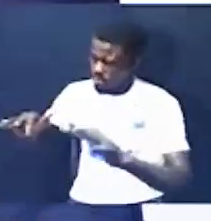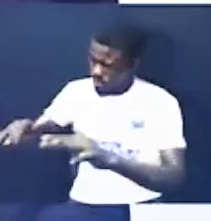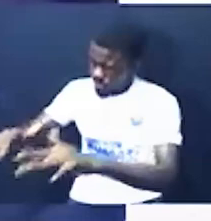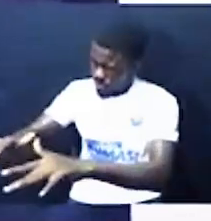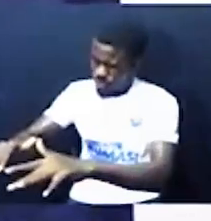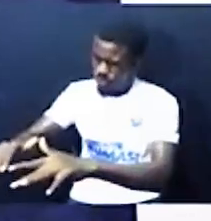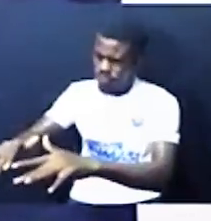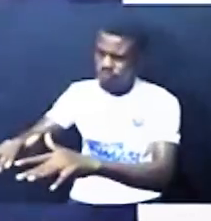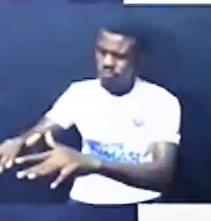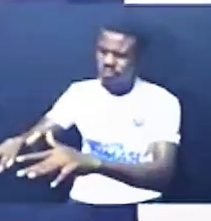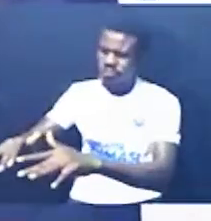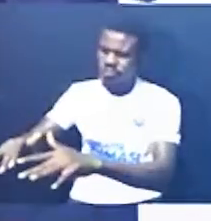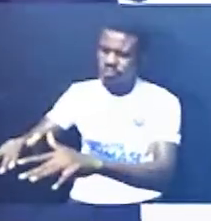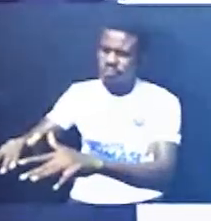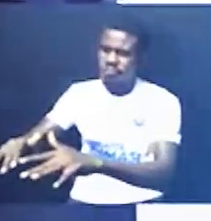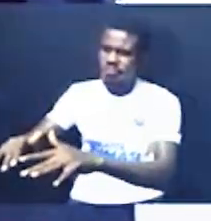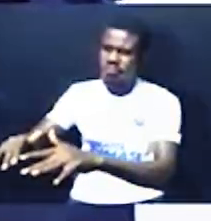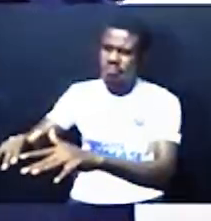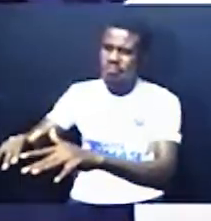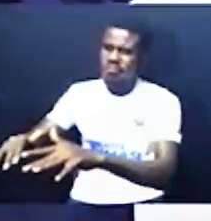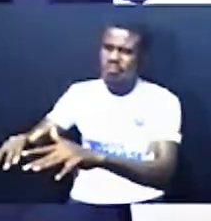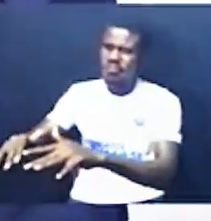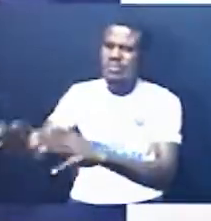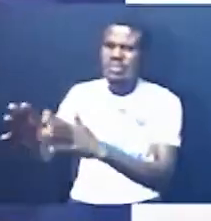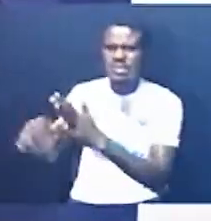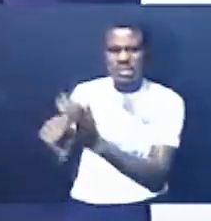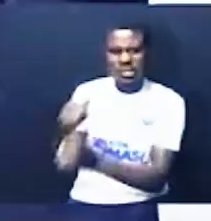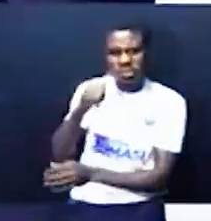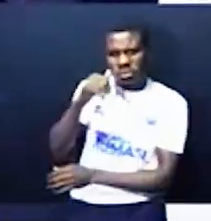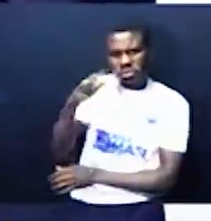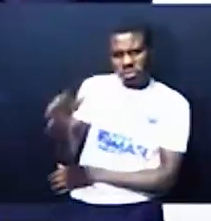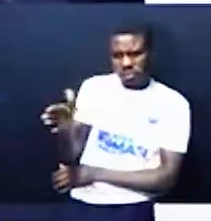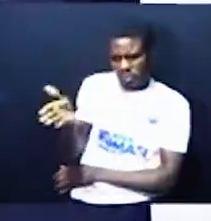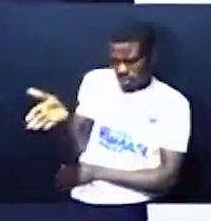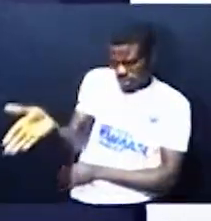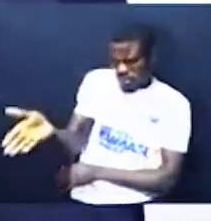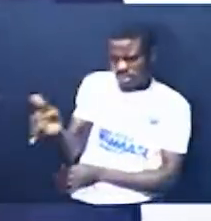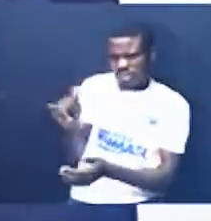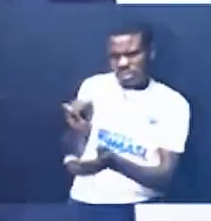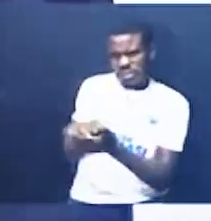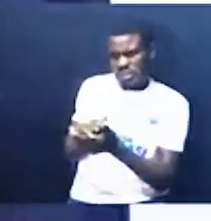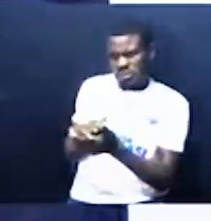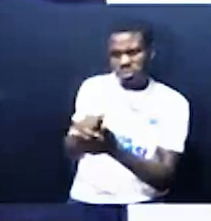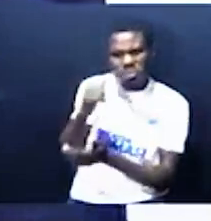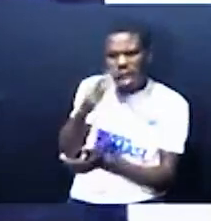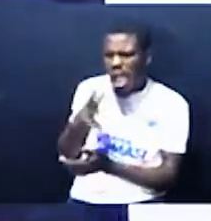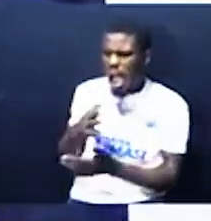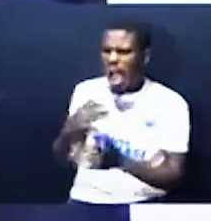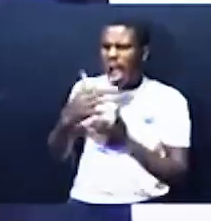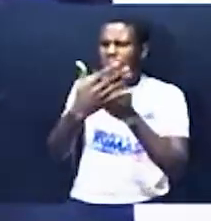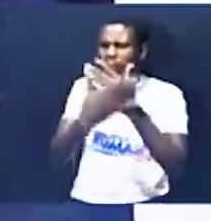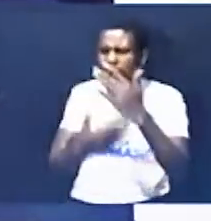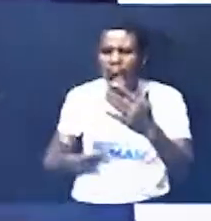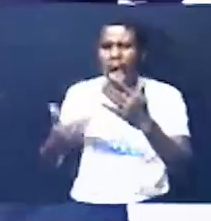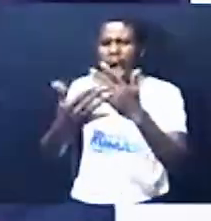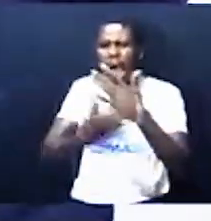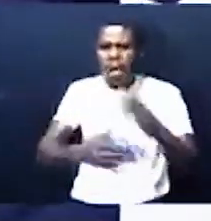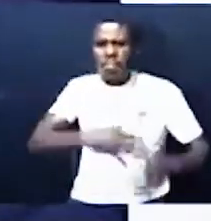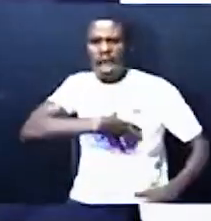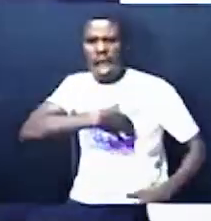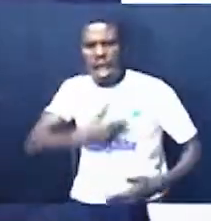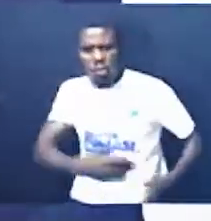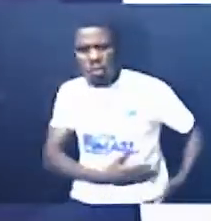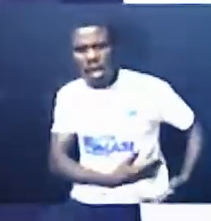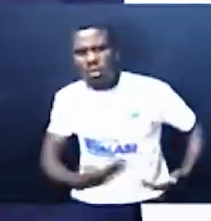Na nkrofu kopi di na chi na wachire no. And a woman was there who had been subject to bleeding for 12 years. Na oba